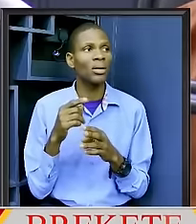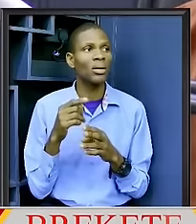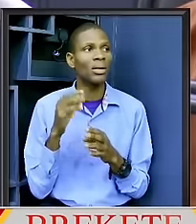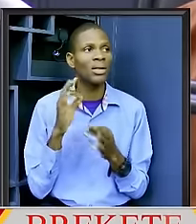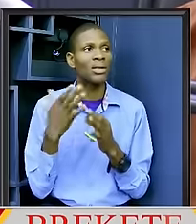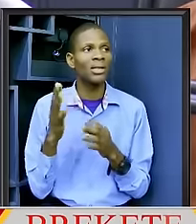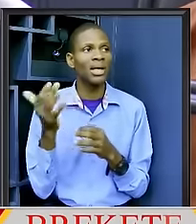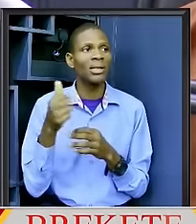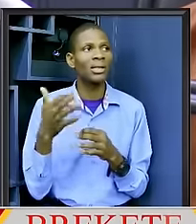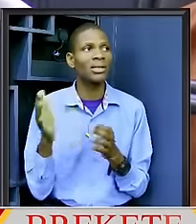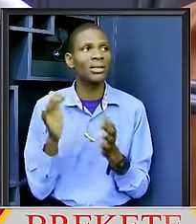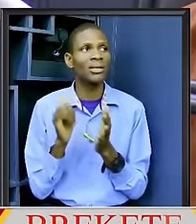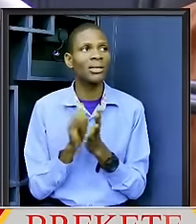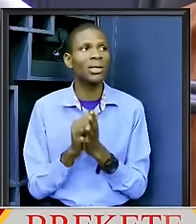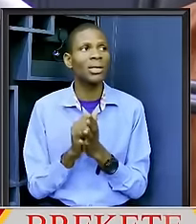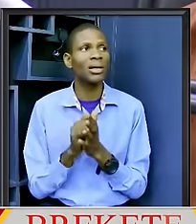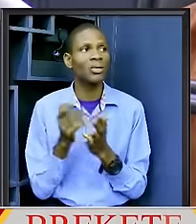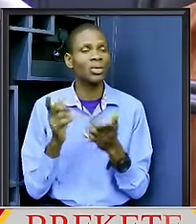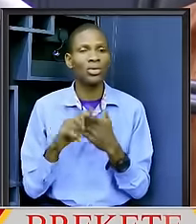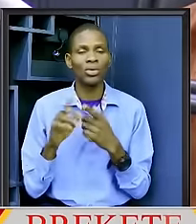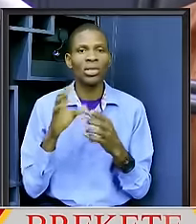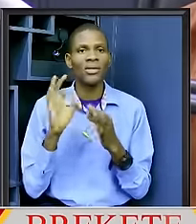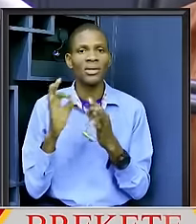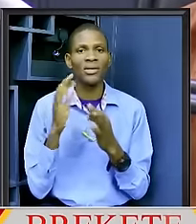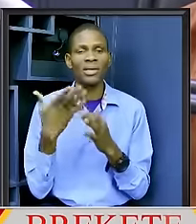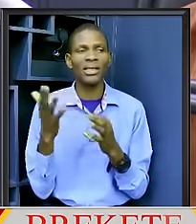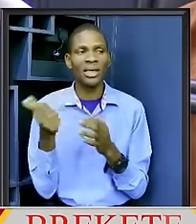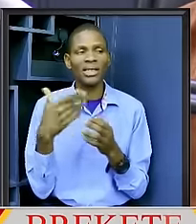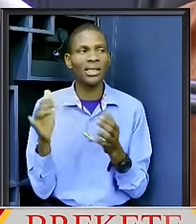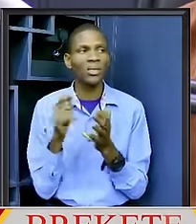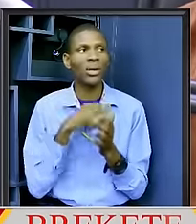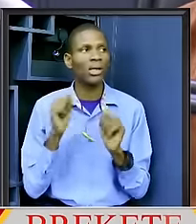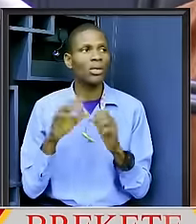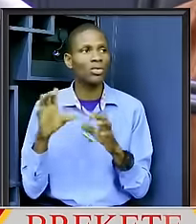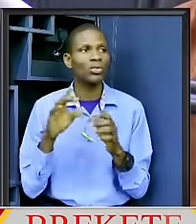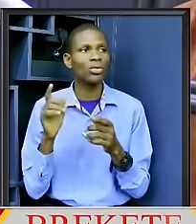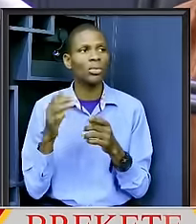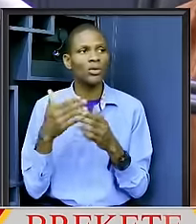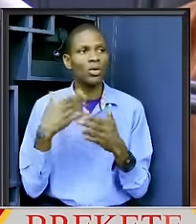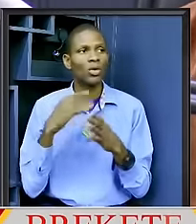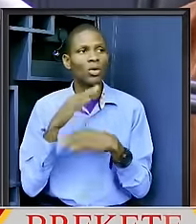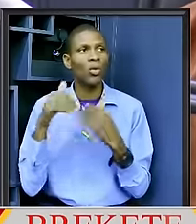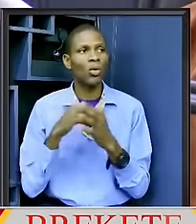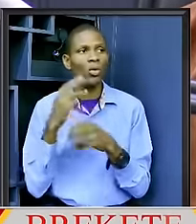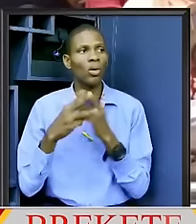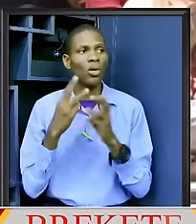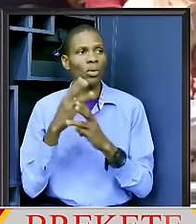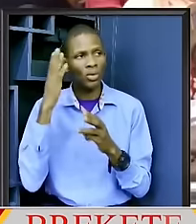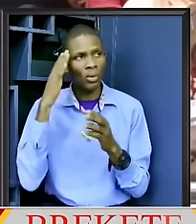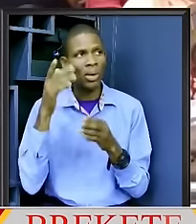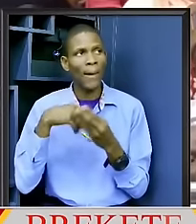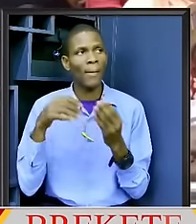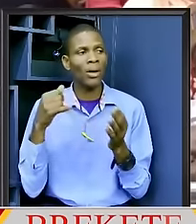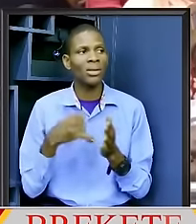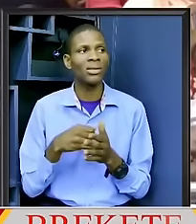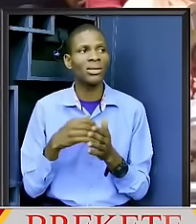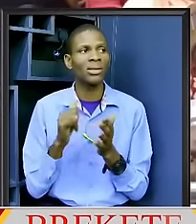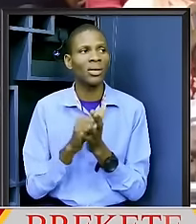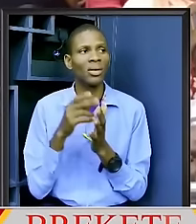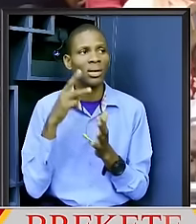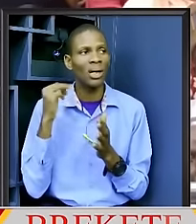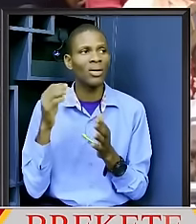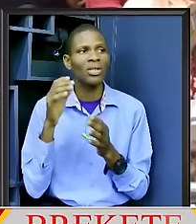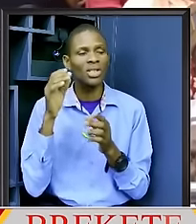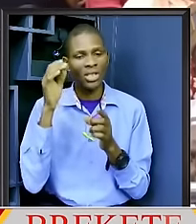if there's anything you can do to quickly solve this problem before the whole world will know about it. That's why he was